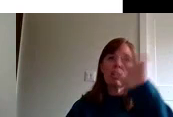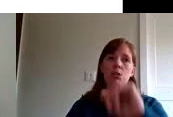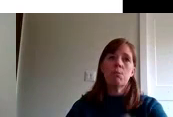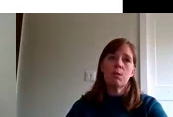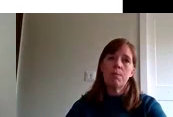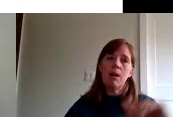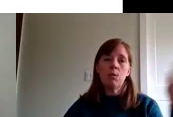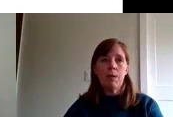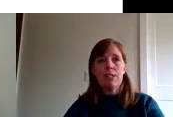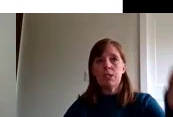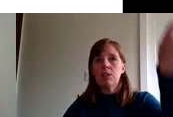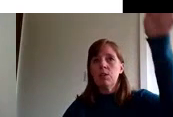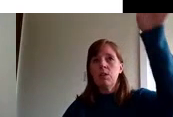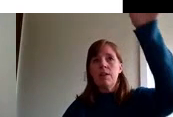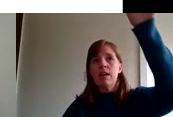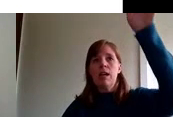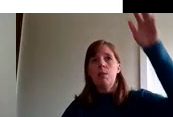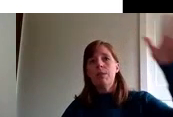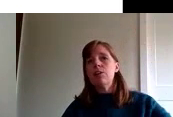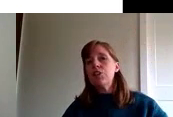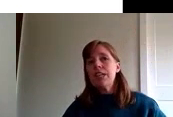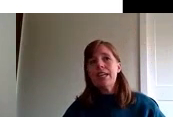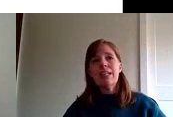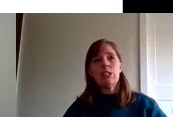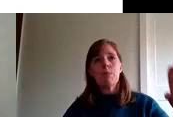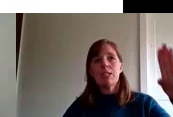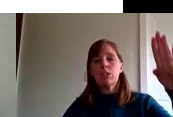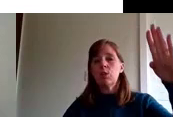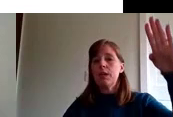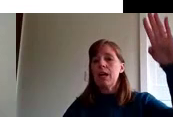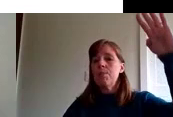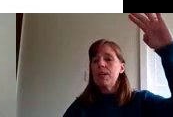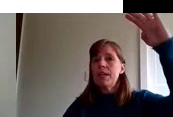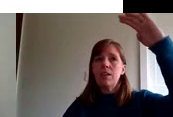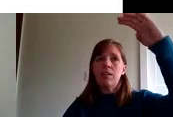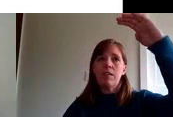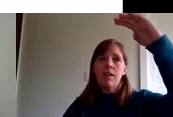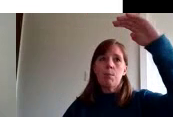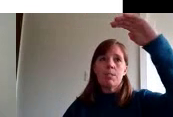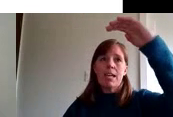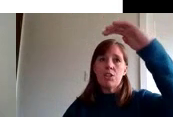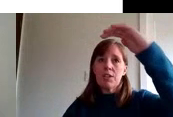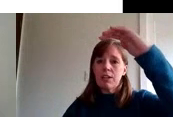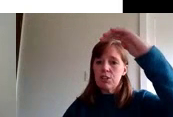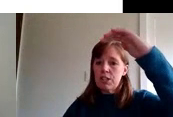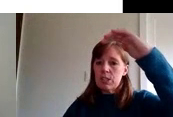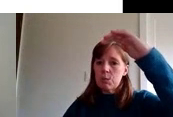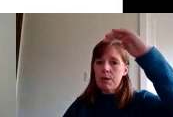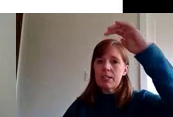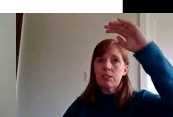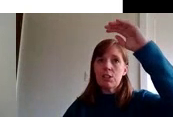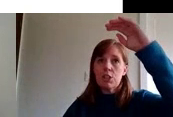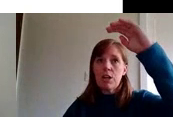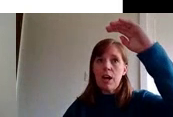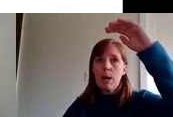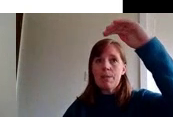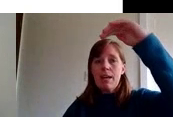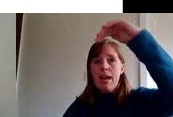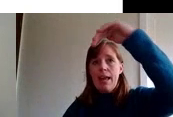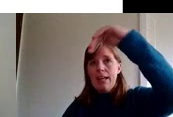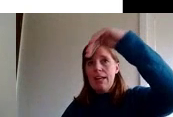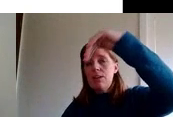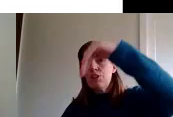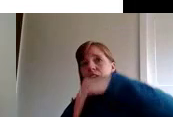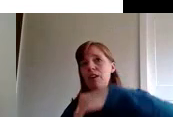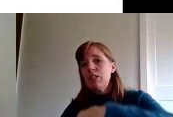can add my description about the bicycle. The energy in is a bicycle going up the hill, potential energy is a bicycle